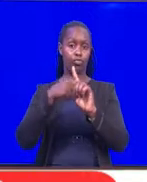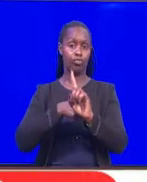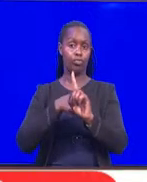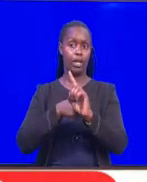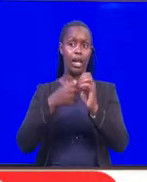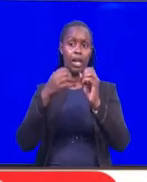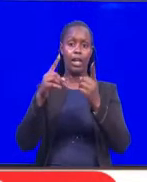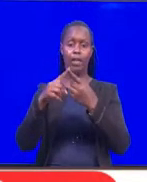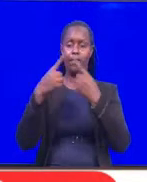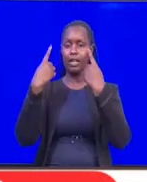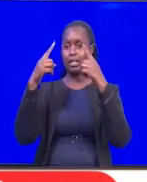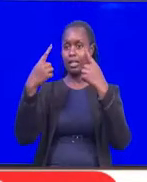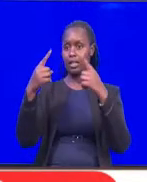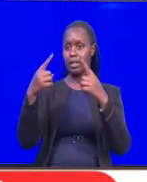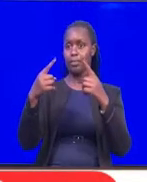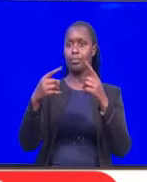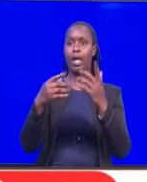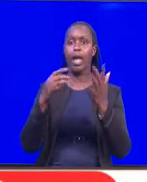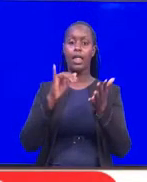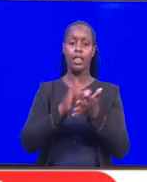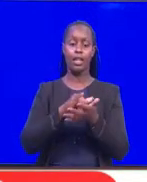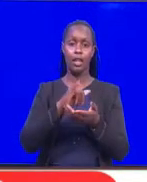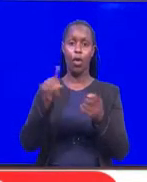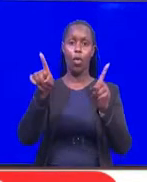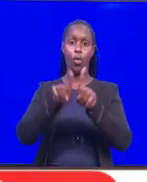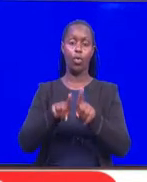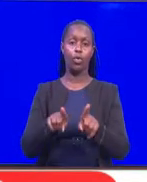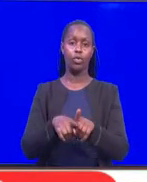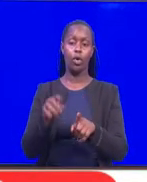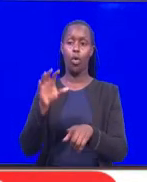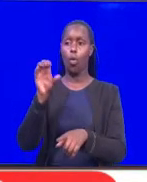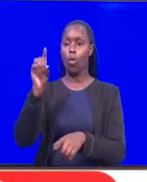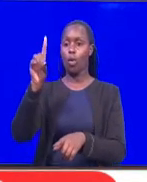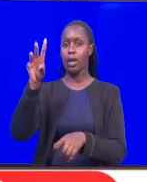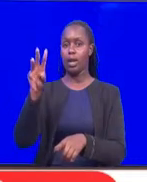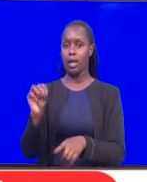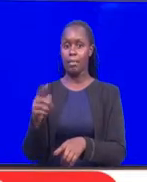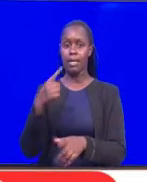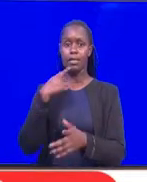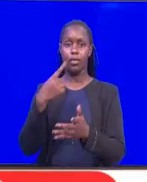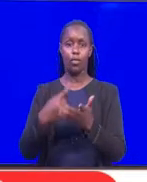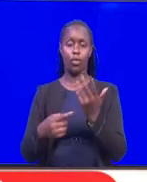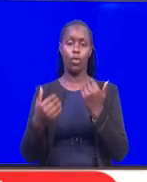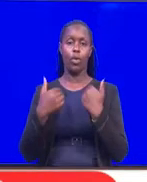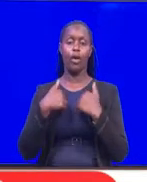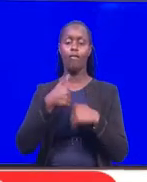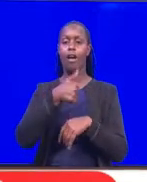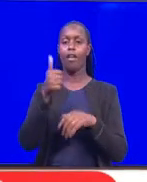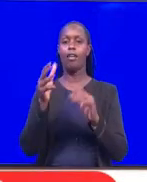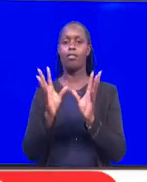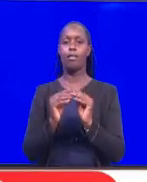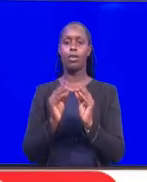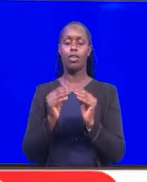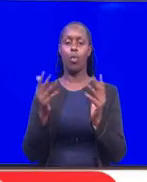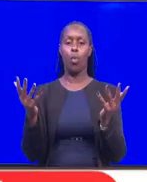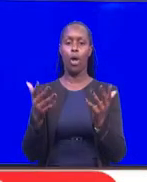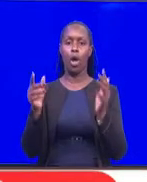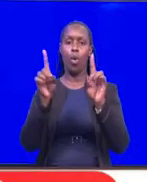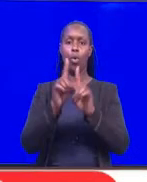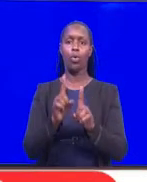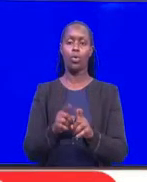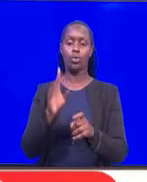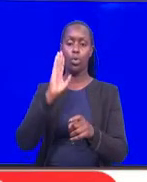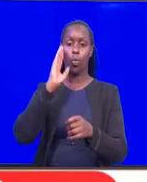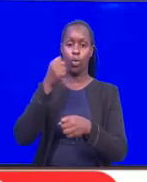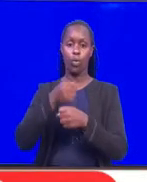Odinga, resolved to hold another meeting where a formal declaration will be taken, or rather made, to revive